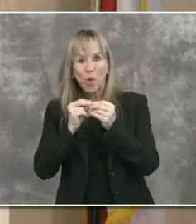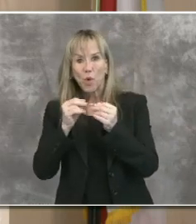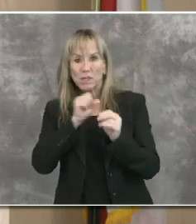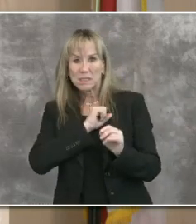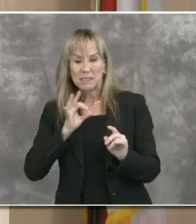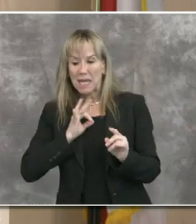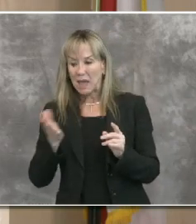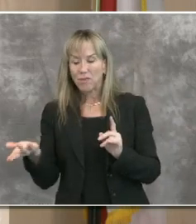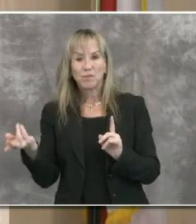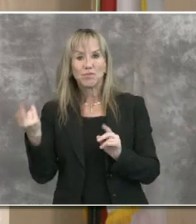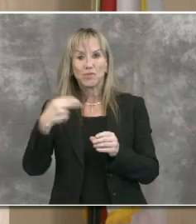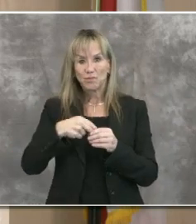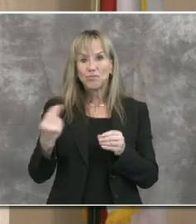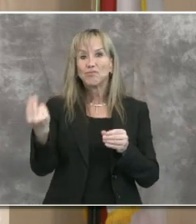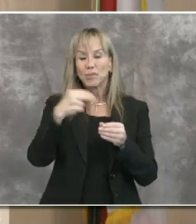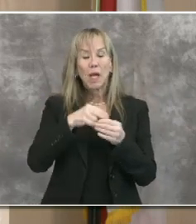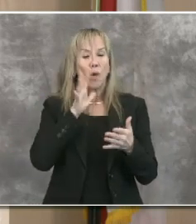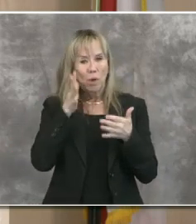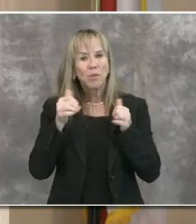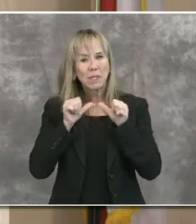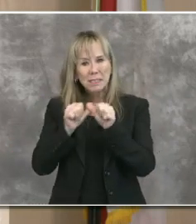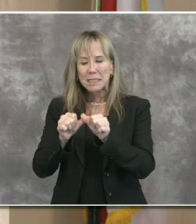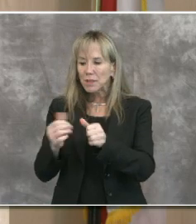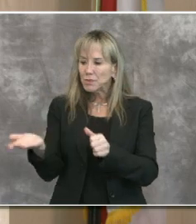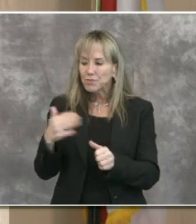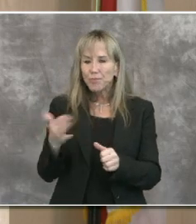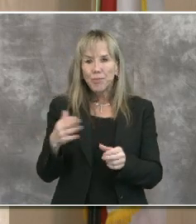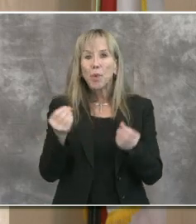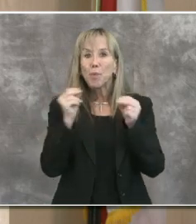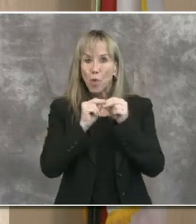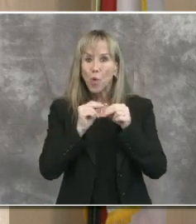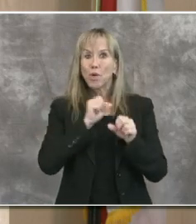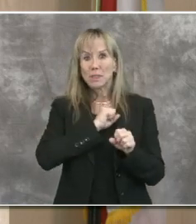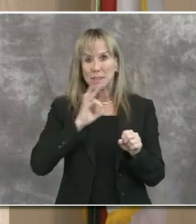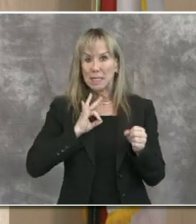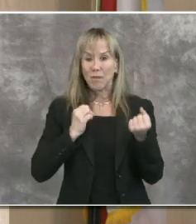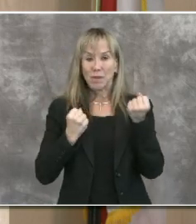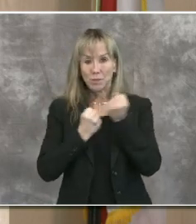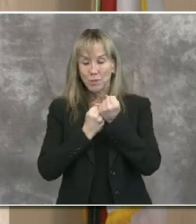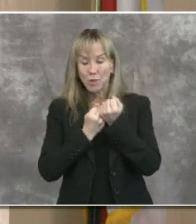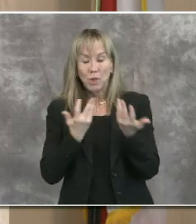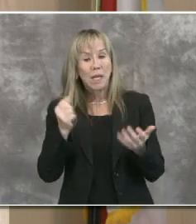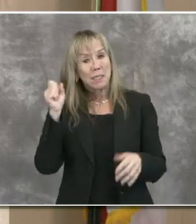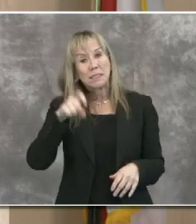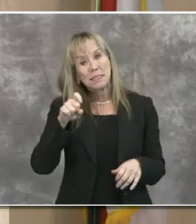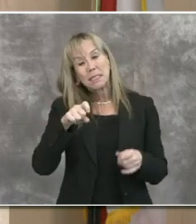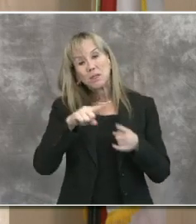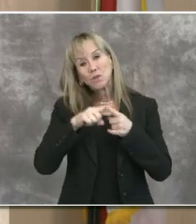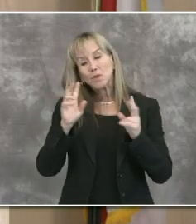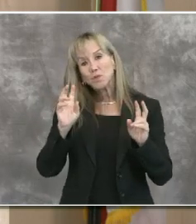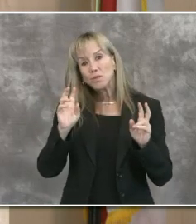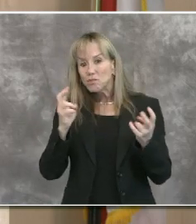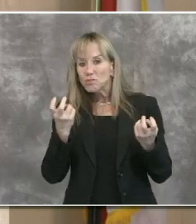will continue to onboard staffing support as is necessary to meet the needs and demands